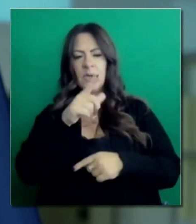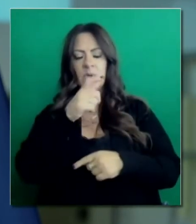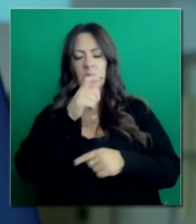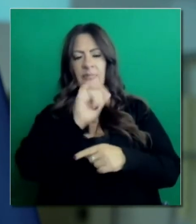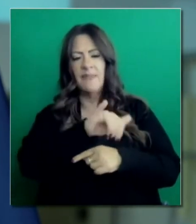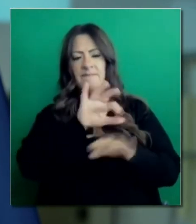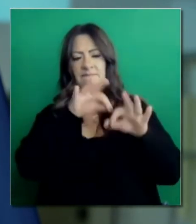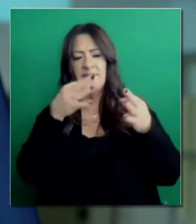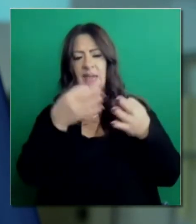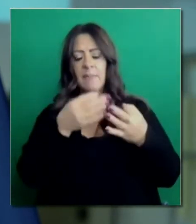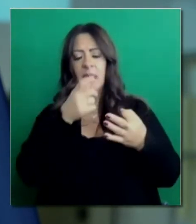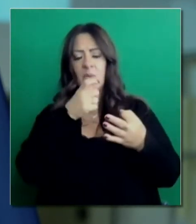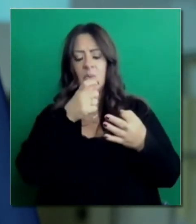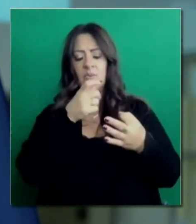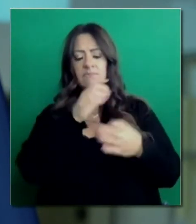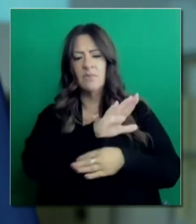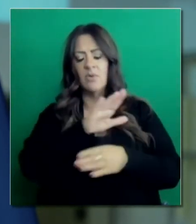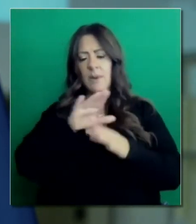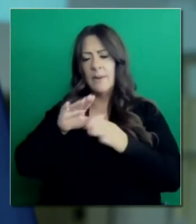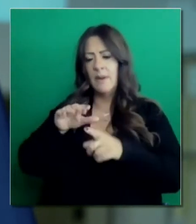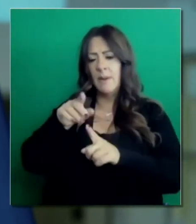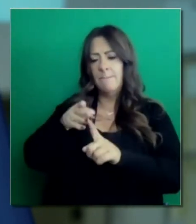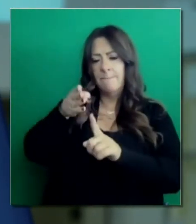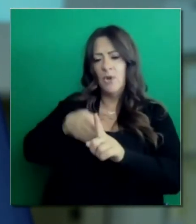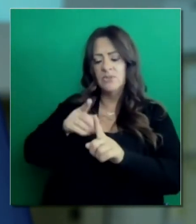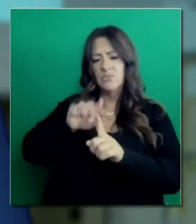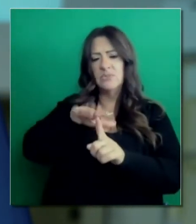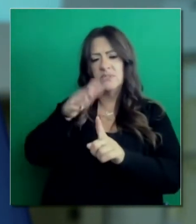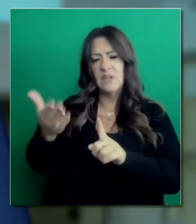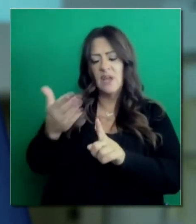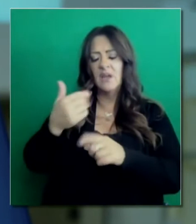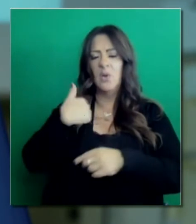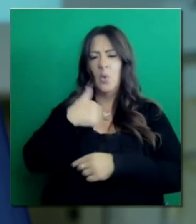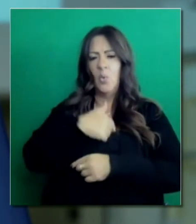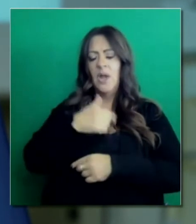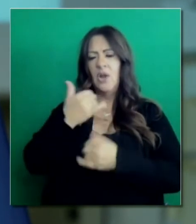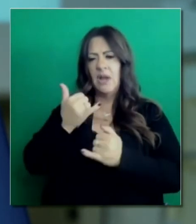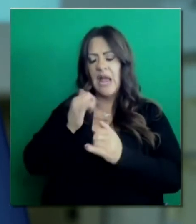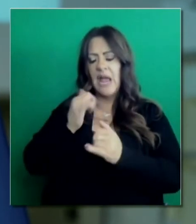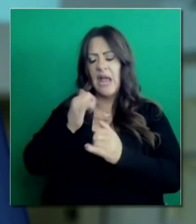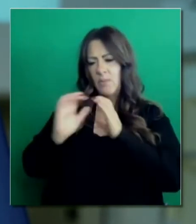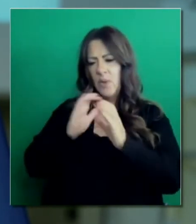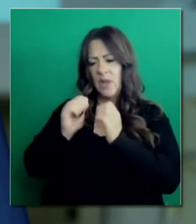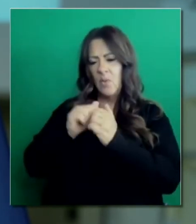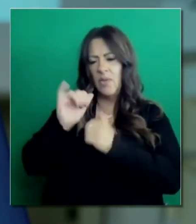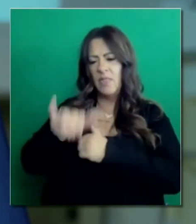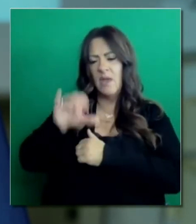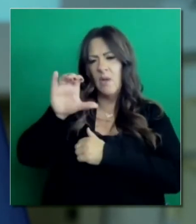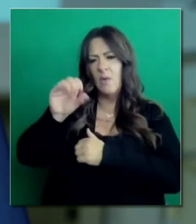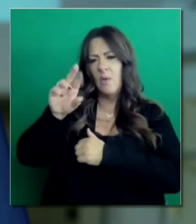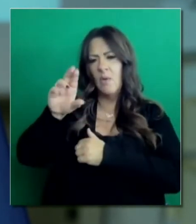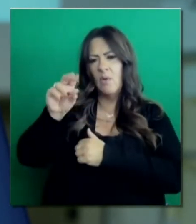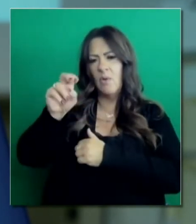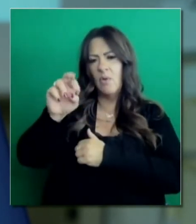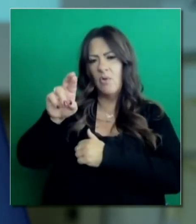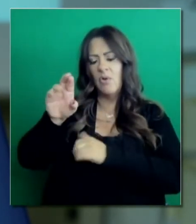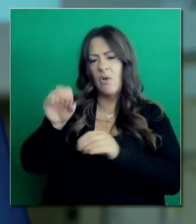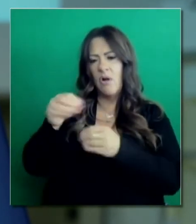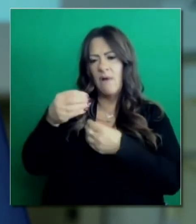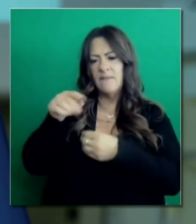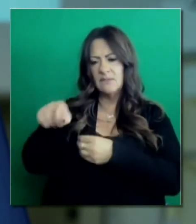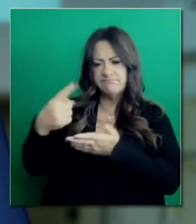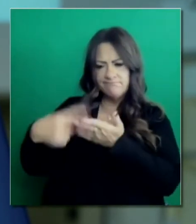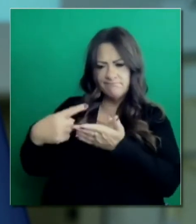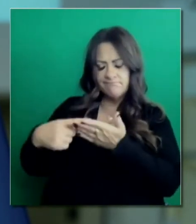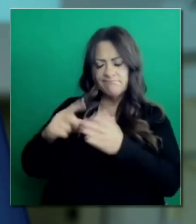case. We're working closely with the coroner, the health officer in that county to determine the details around the case. Certainly,